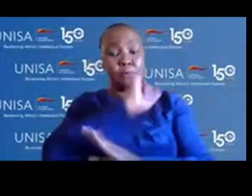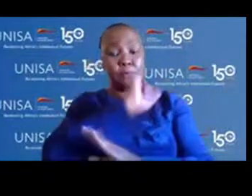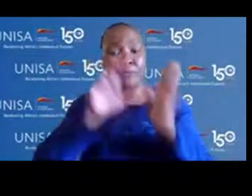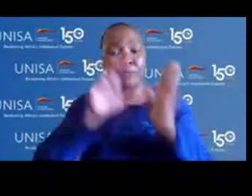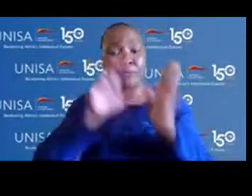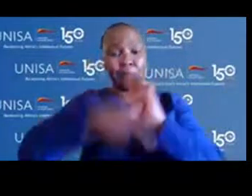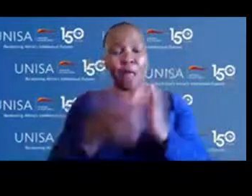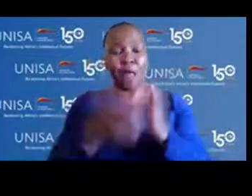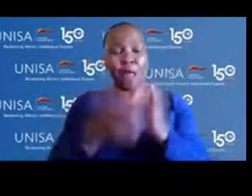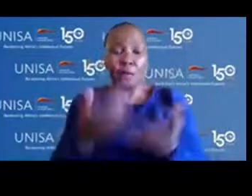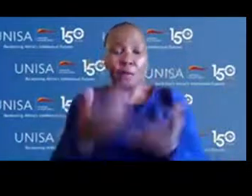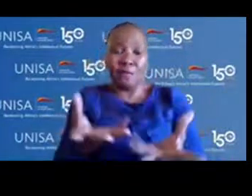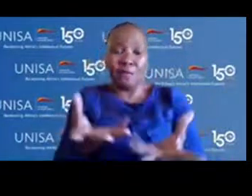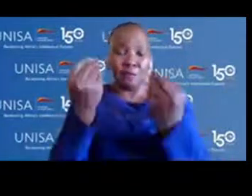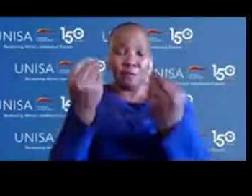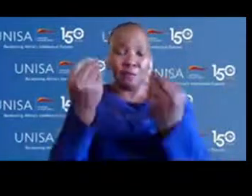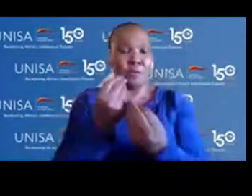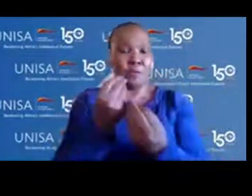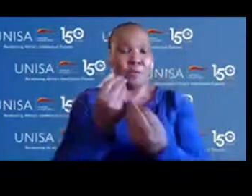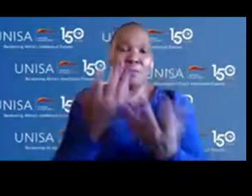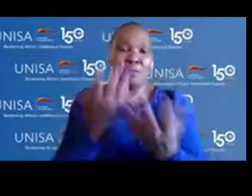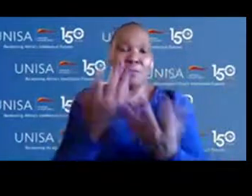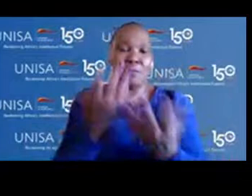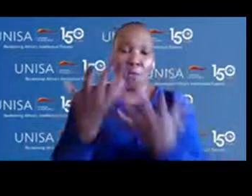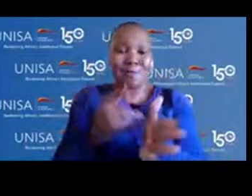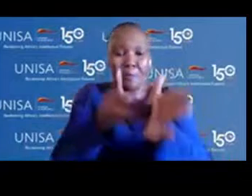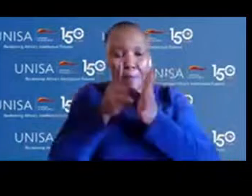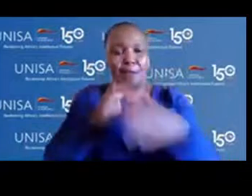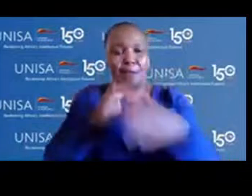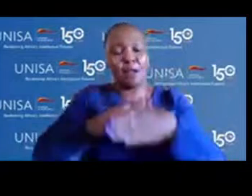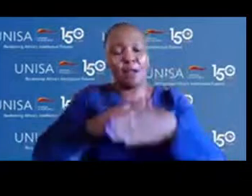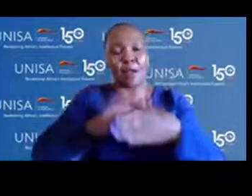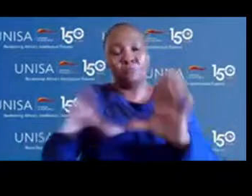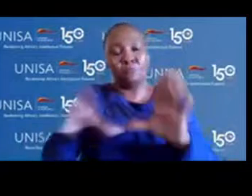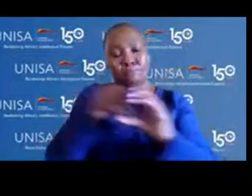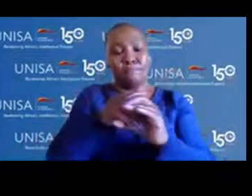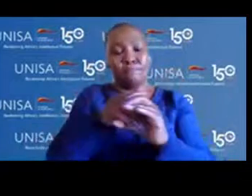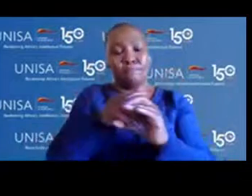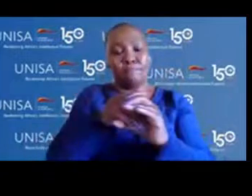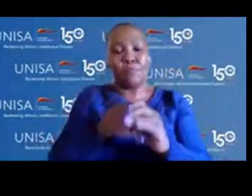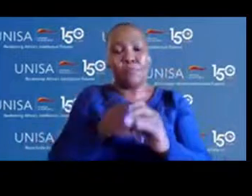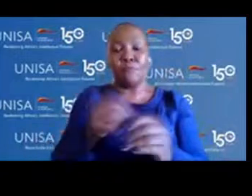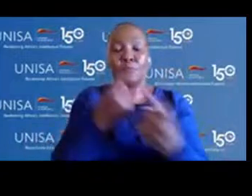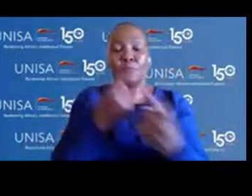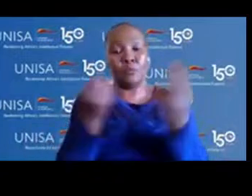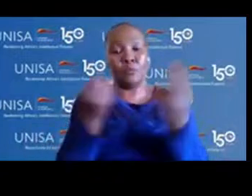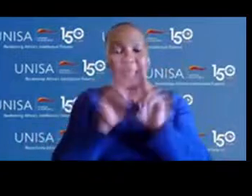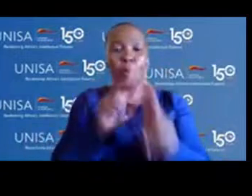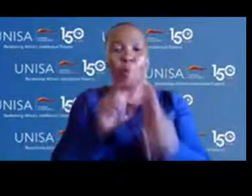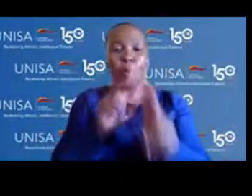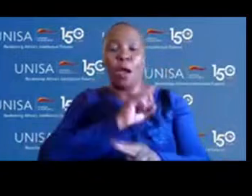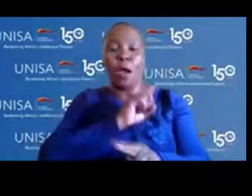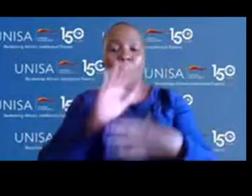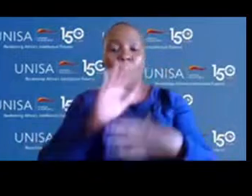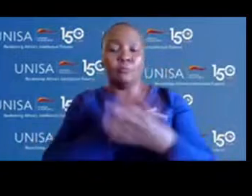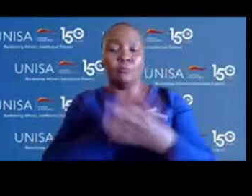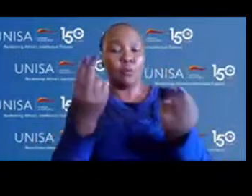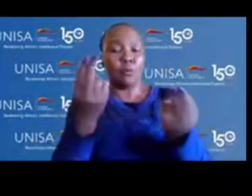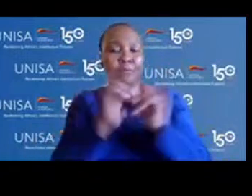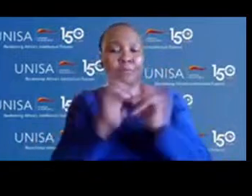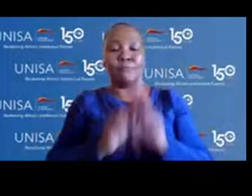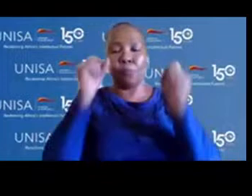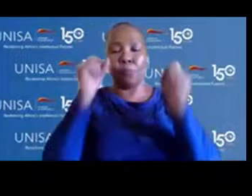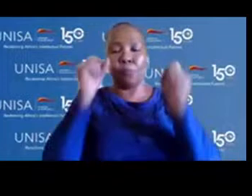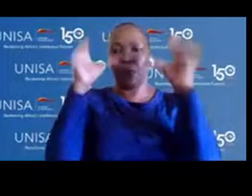receive or even demand reasonable accommodation from the university. because the university won't be aware of